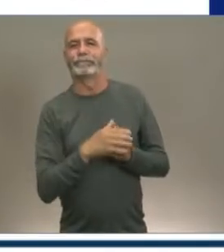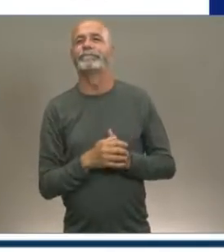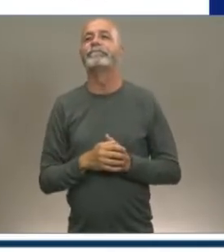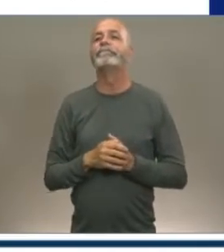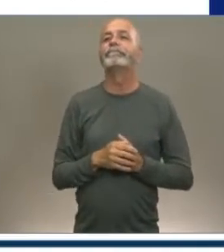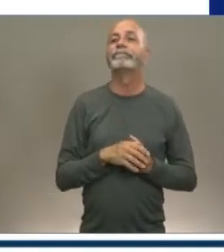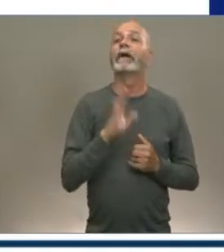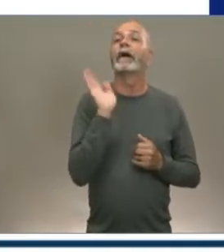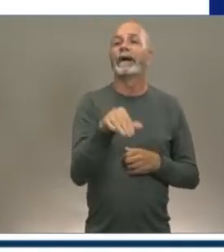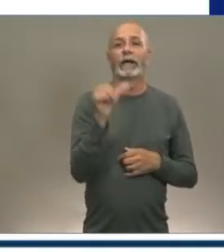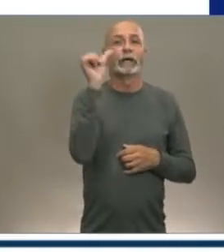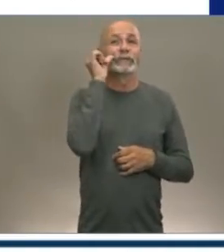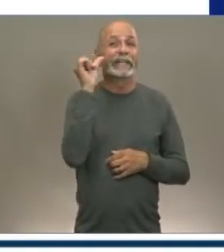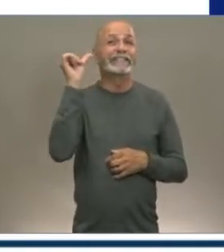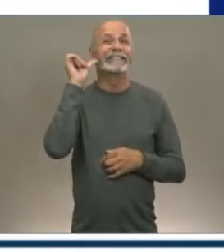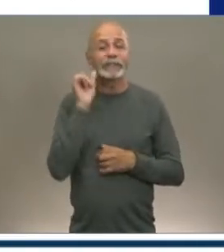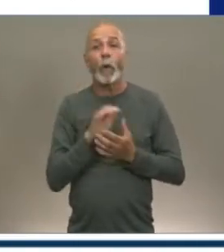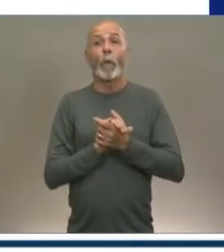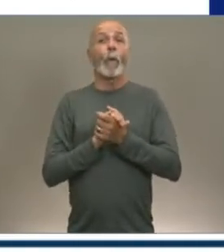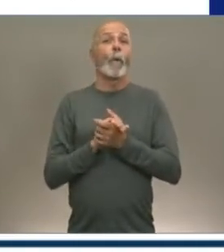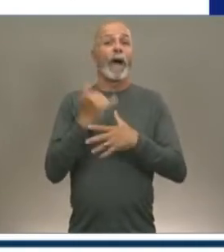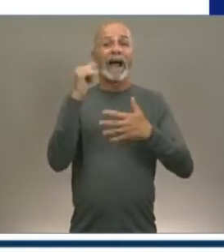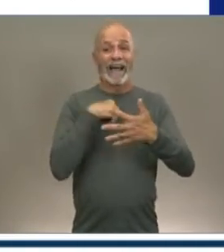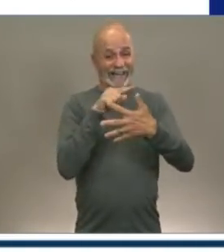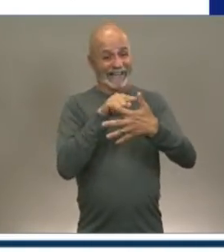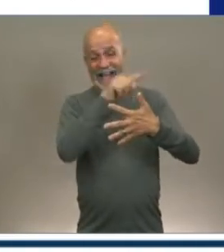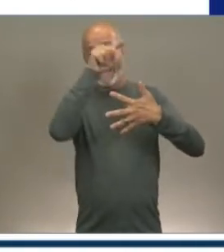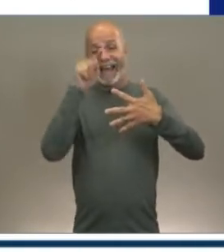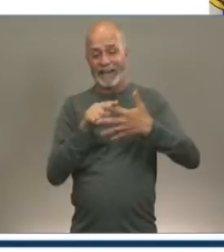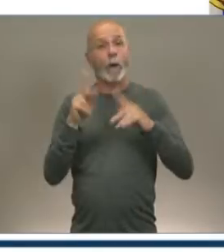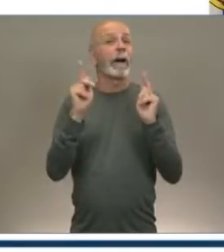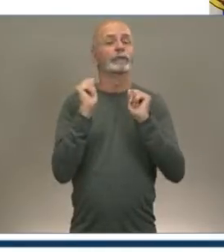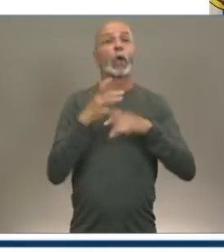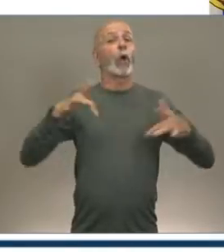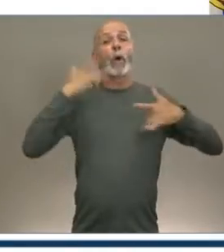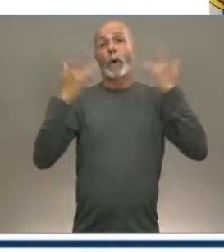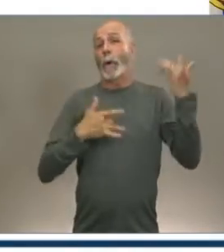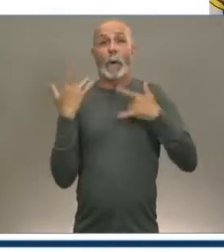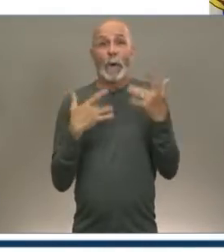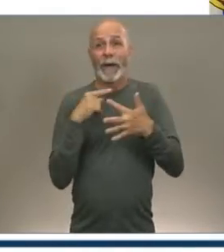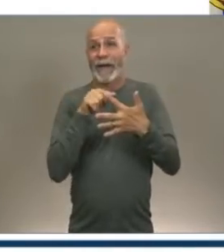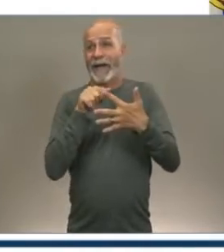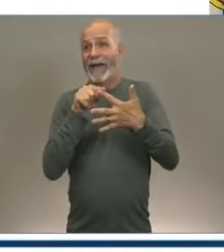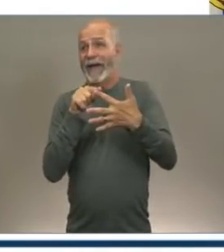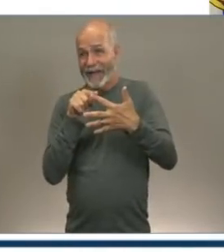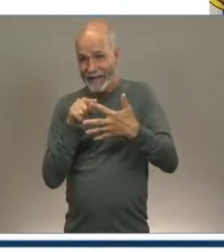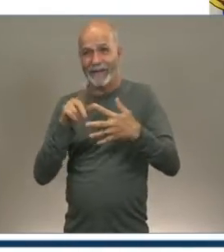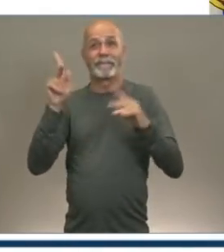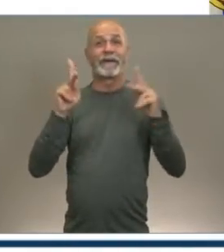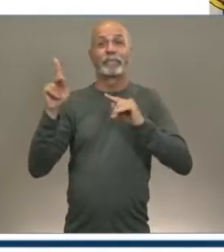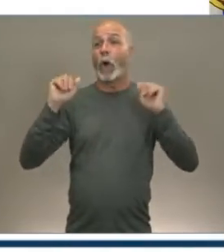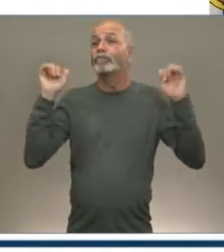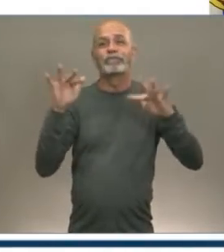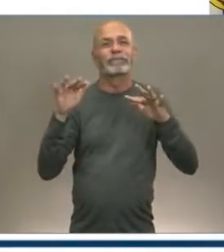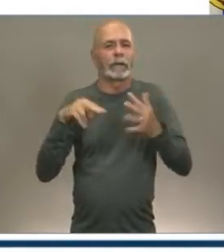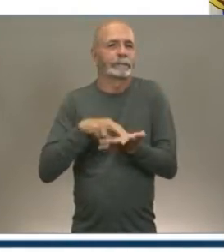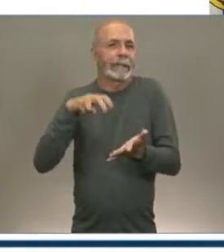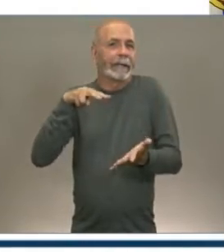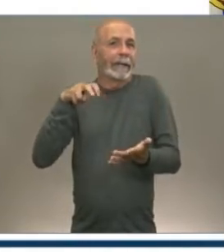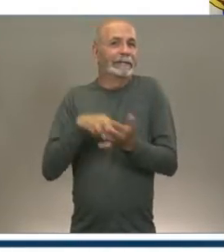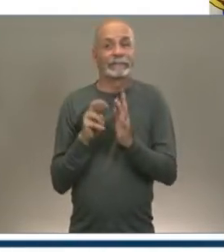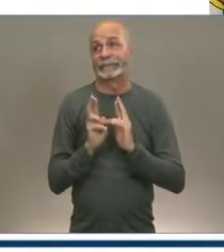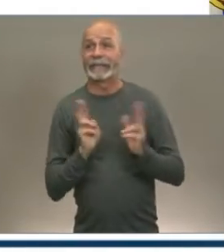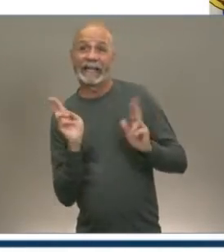province. We moved to phase 2 of our reopening plan. And I know many Nova Scotians have gone out to take advantage of this. And as